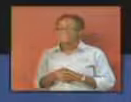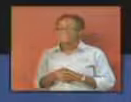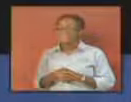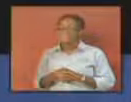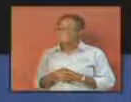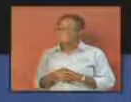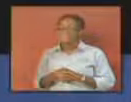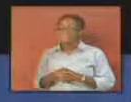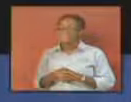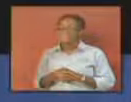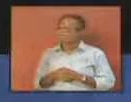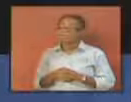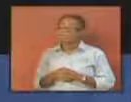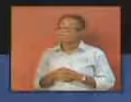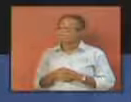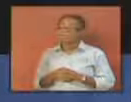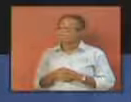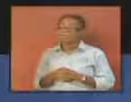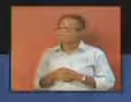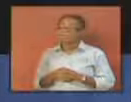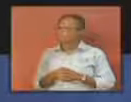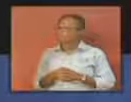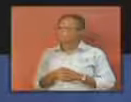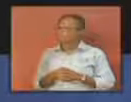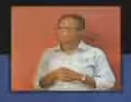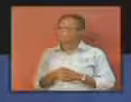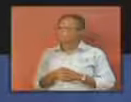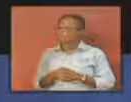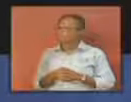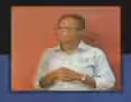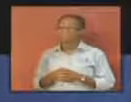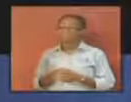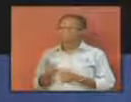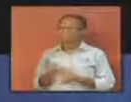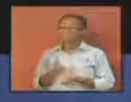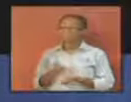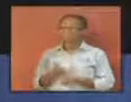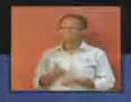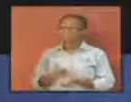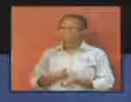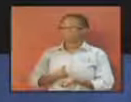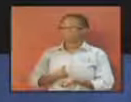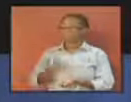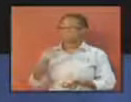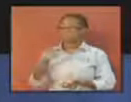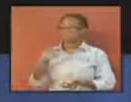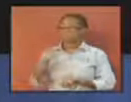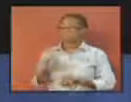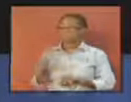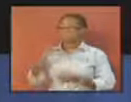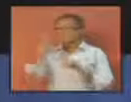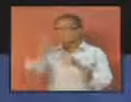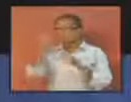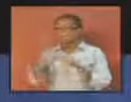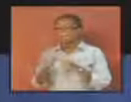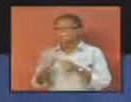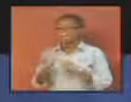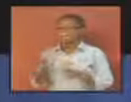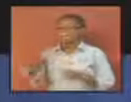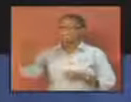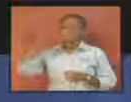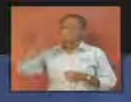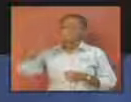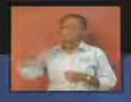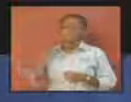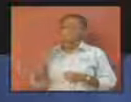Carrington, I remember earlier on when we now started seeing a rise in COVID-19 cases and the